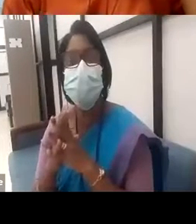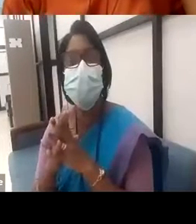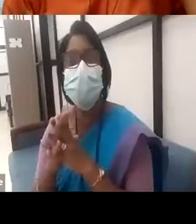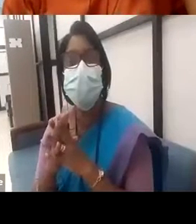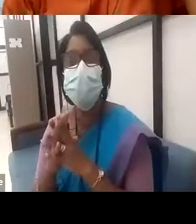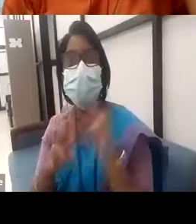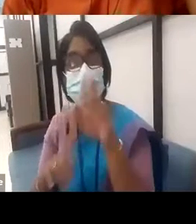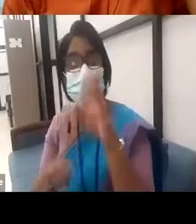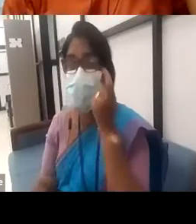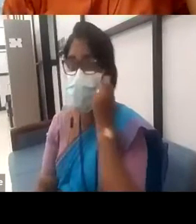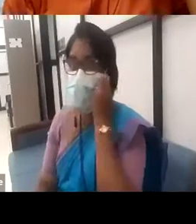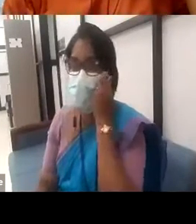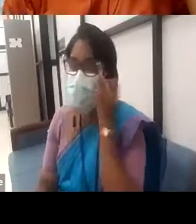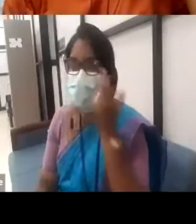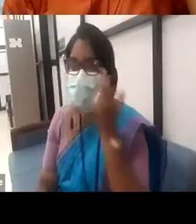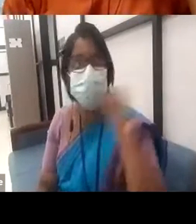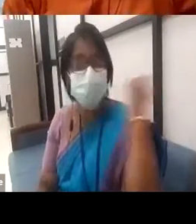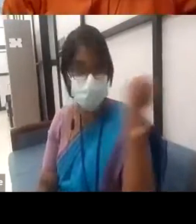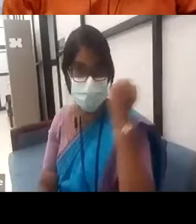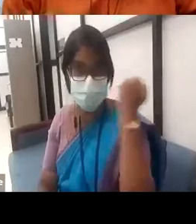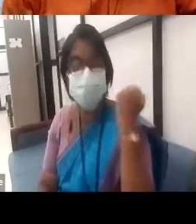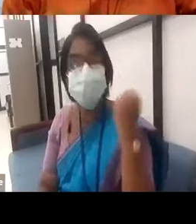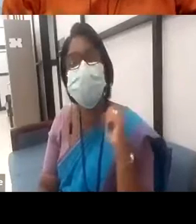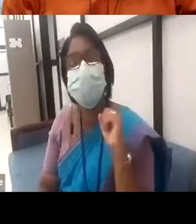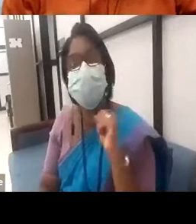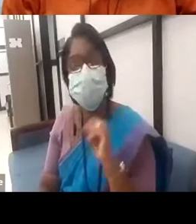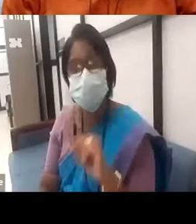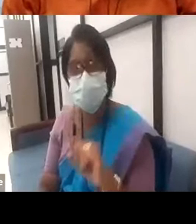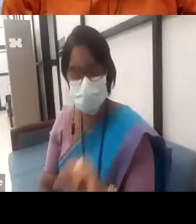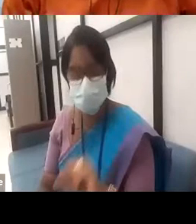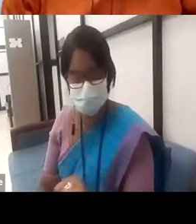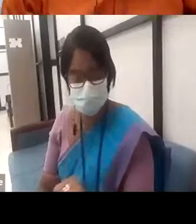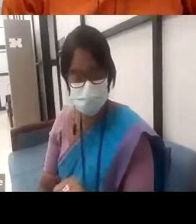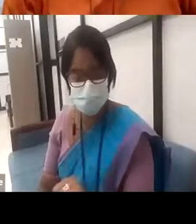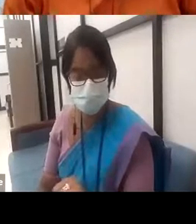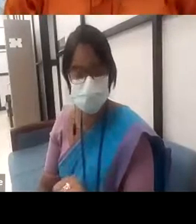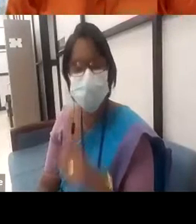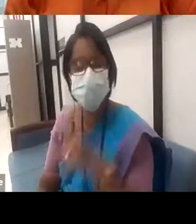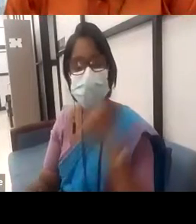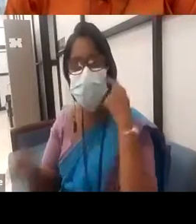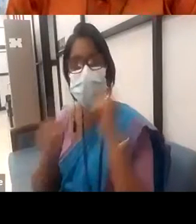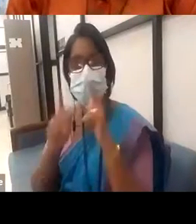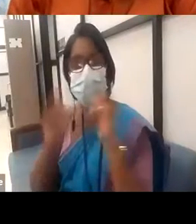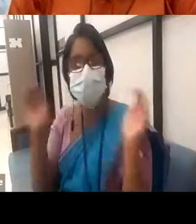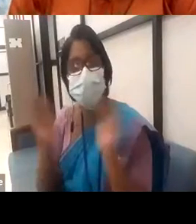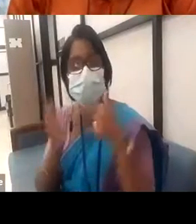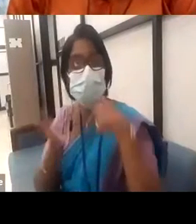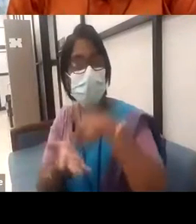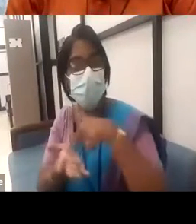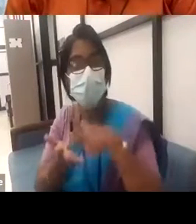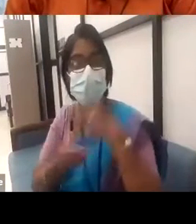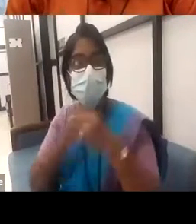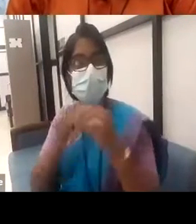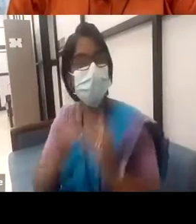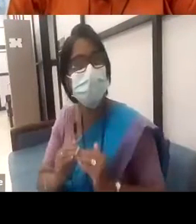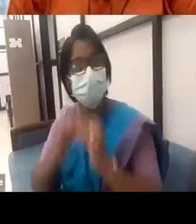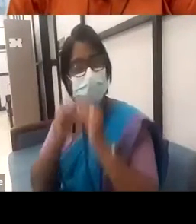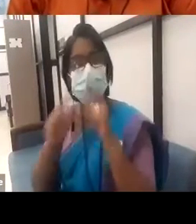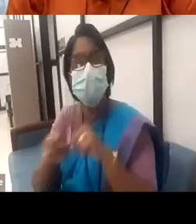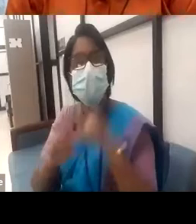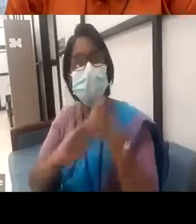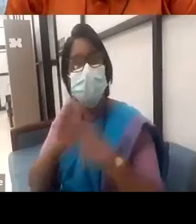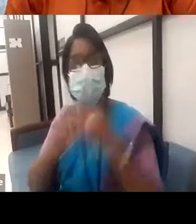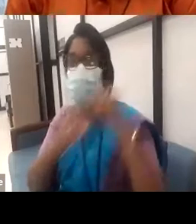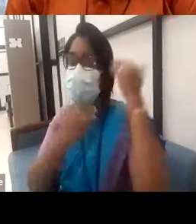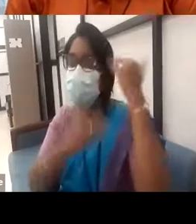of developing SMEs to build the Sri Lanka export market and its impactful nature on the country's